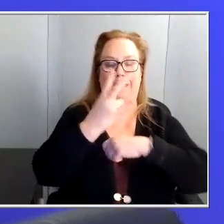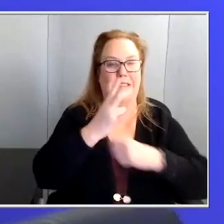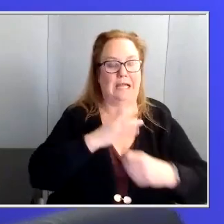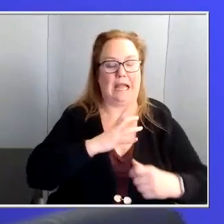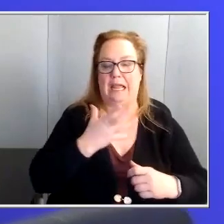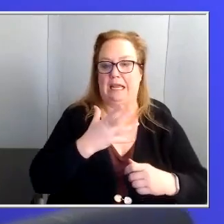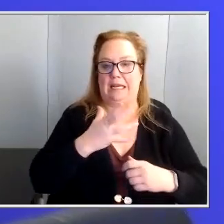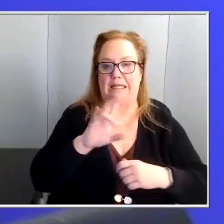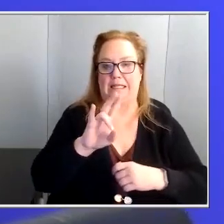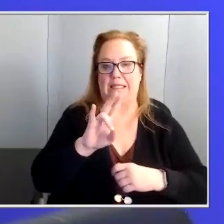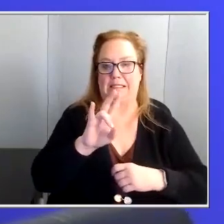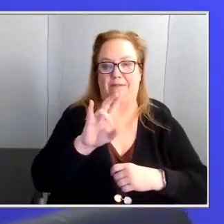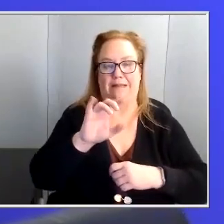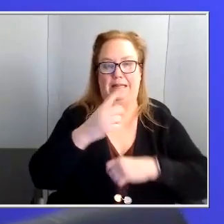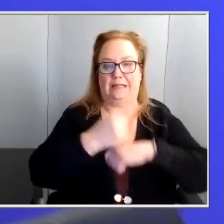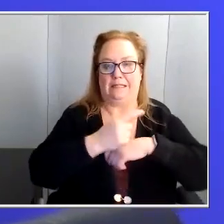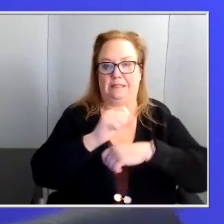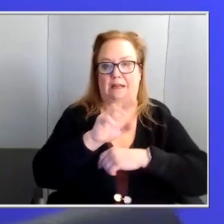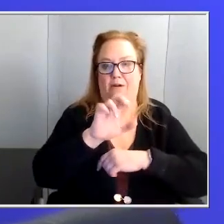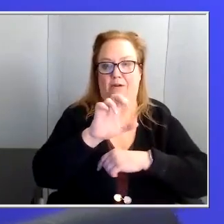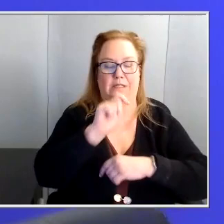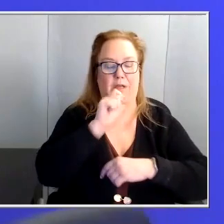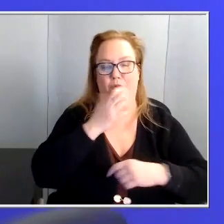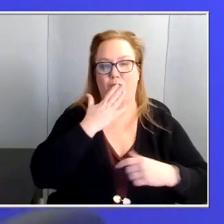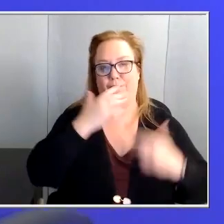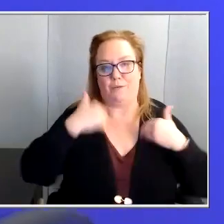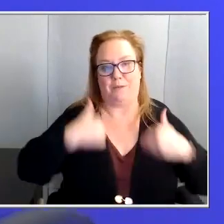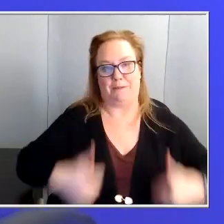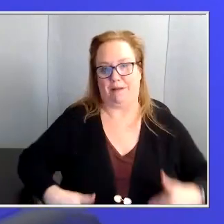the steroids. Steroids never did my body good.